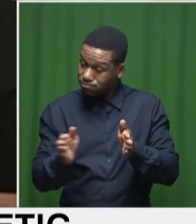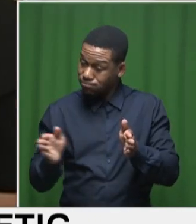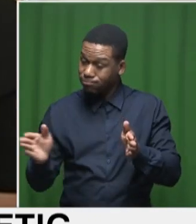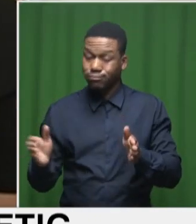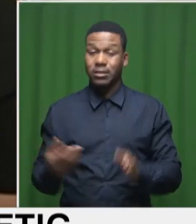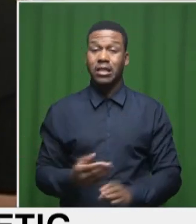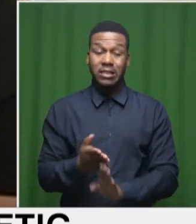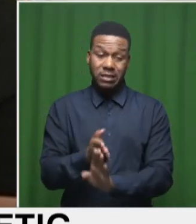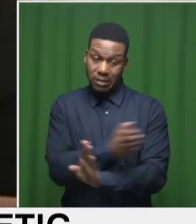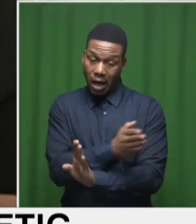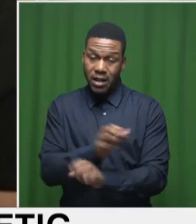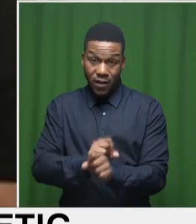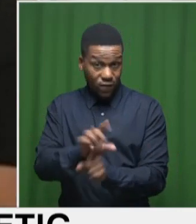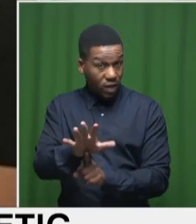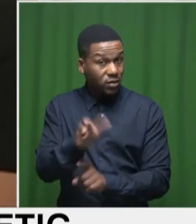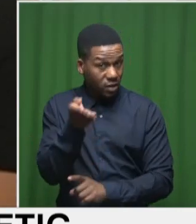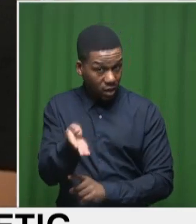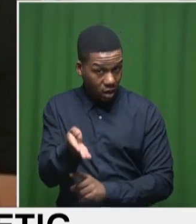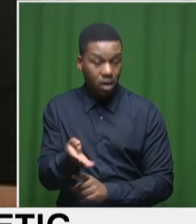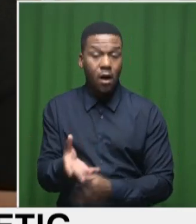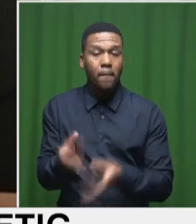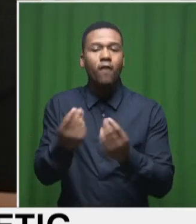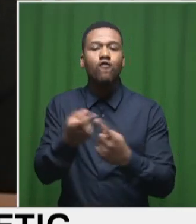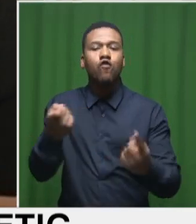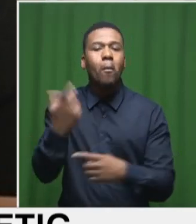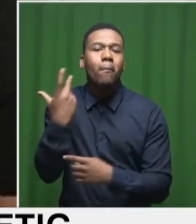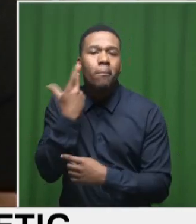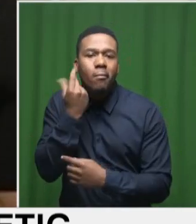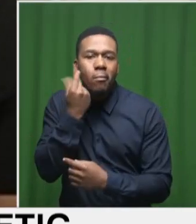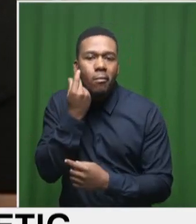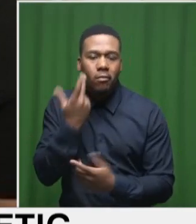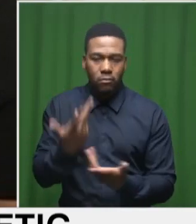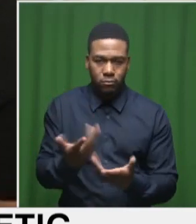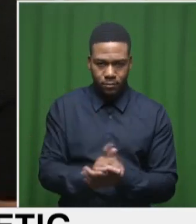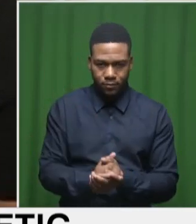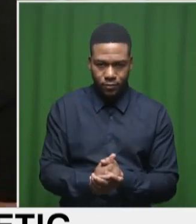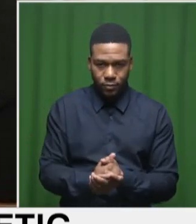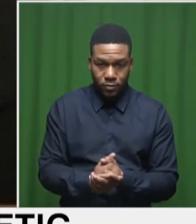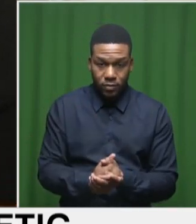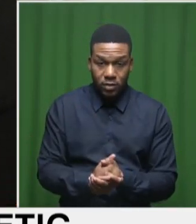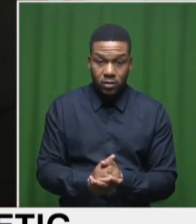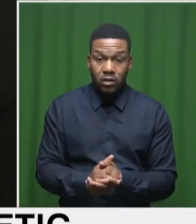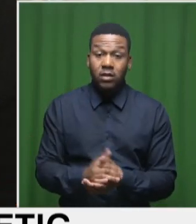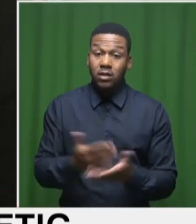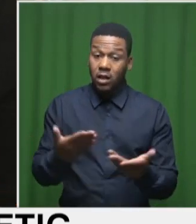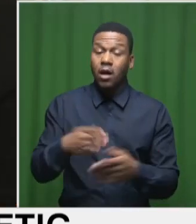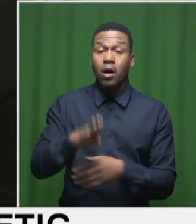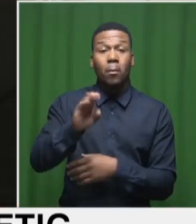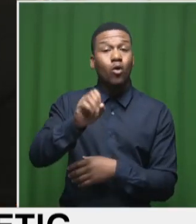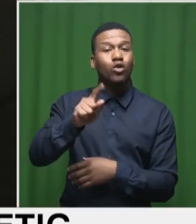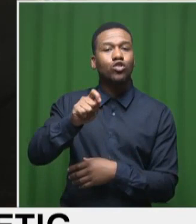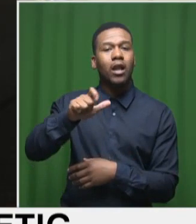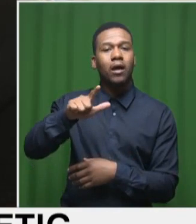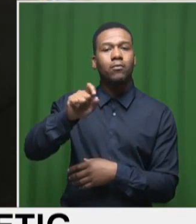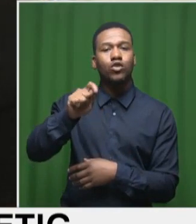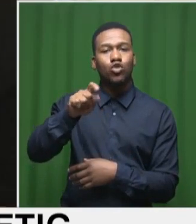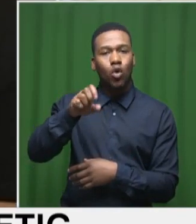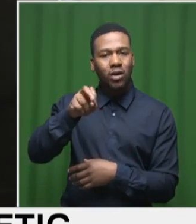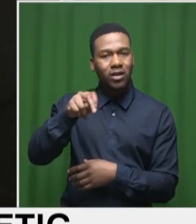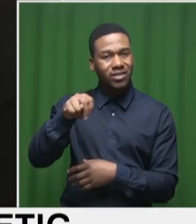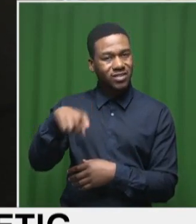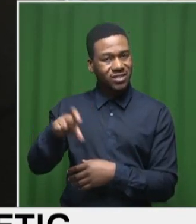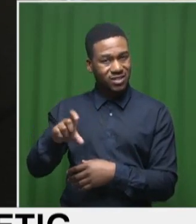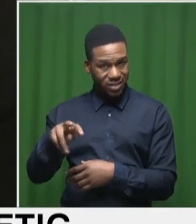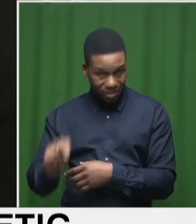occur with injectables. And obviously some of them are worse than others. Things like botulinum toxin, the effects could be short-lived.